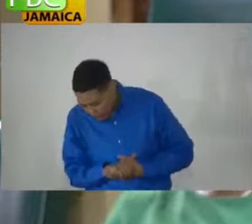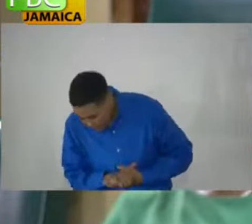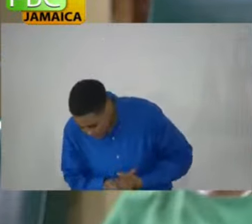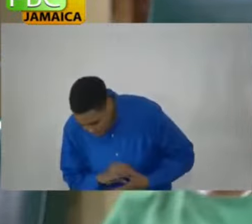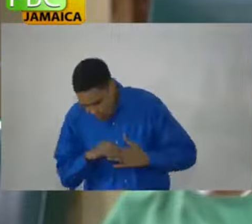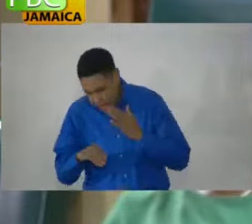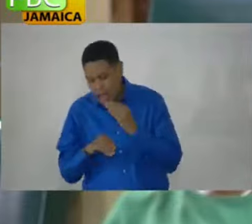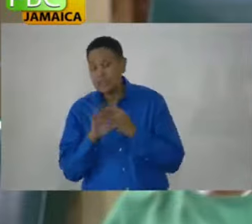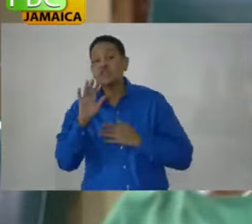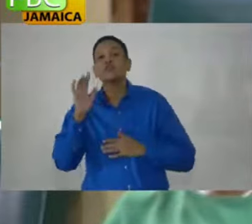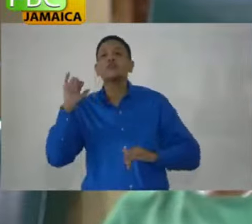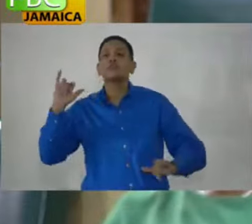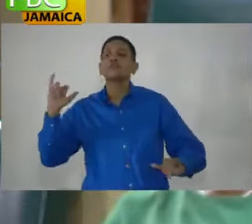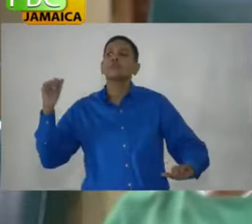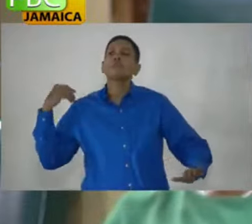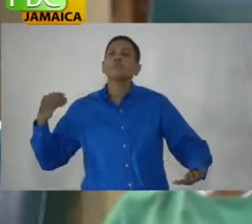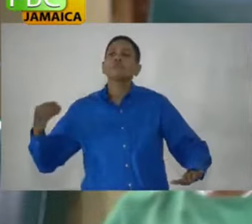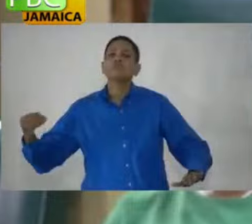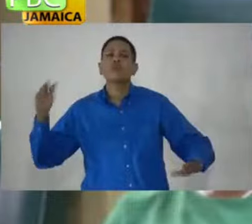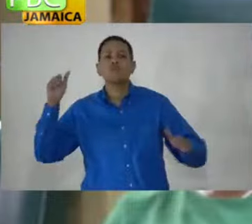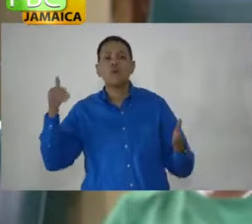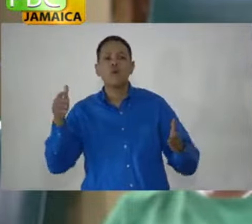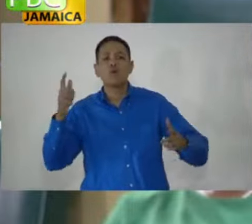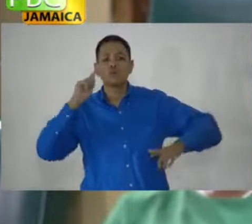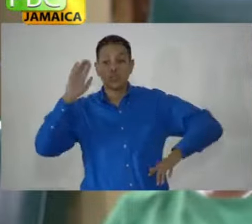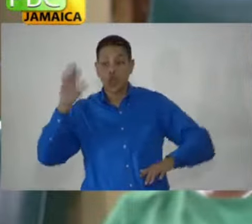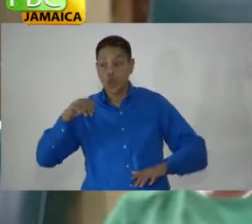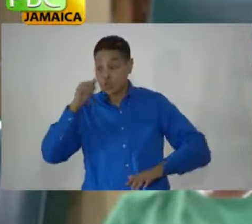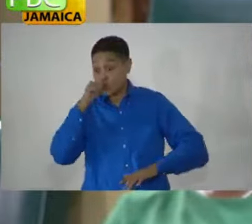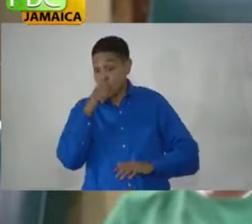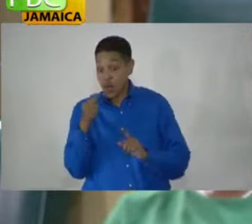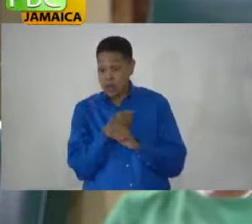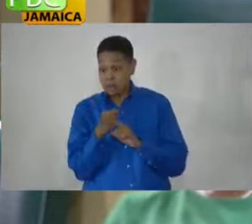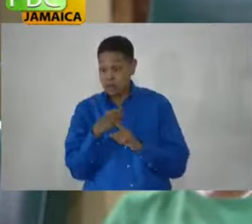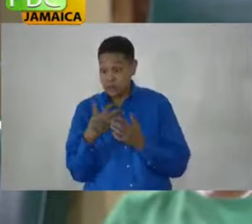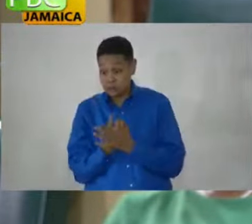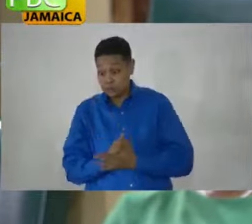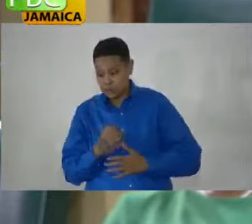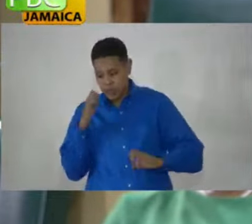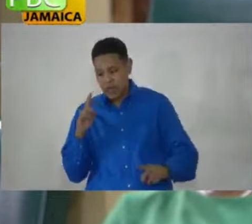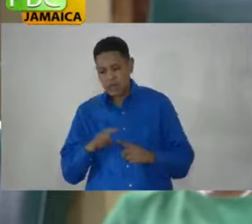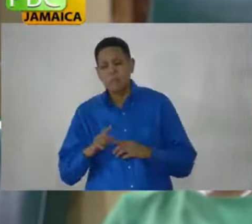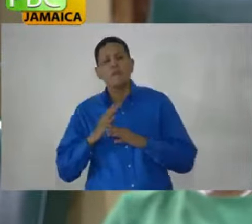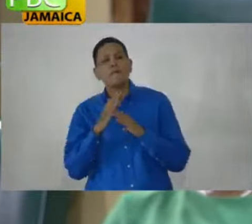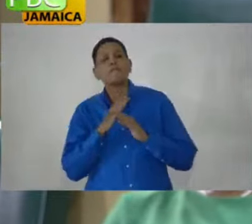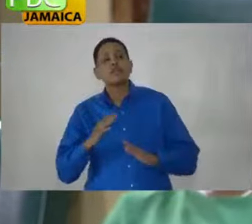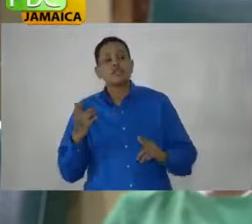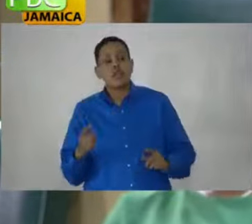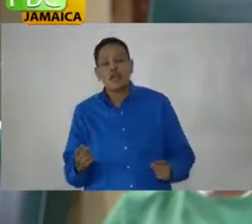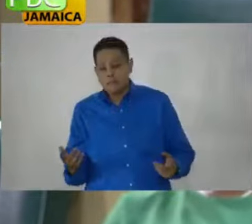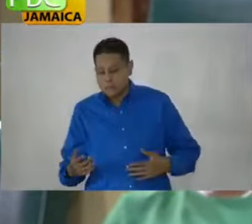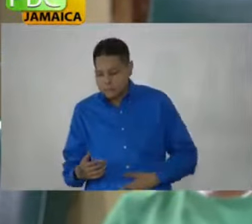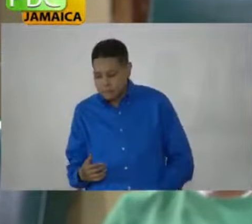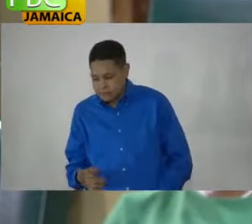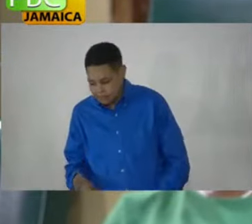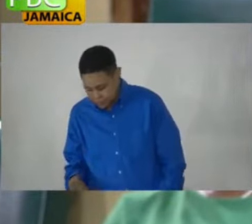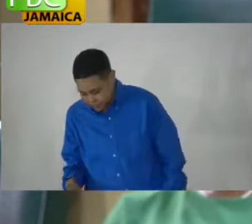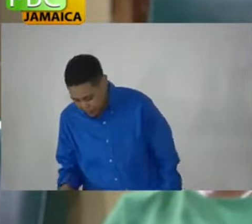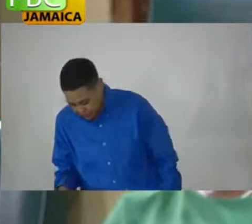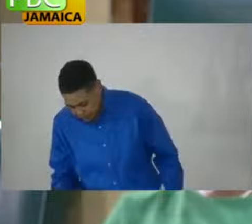addition to its traditional focus on drug abuse education and prevention. Madam Speaker,